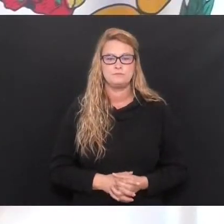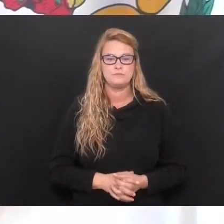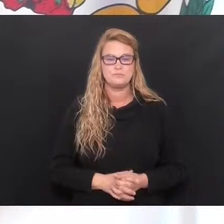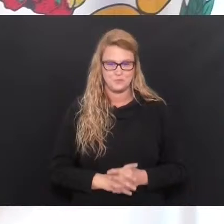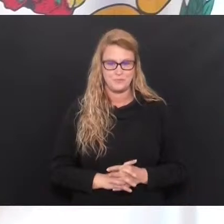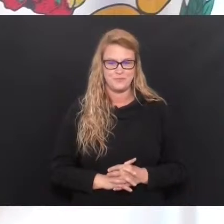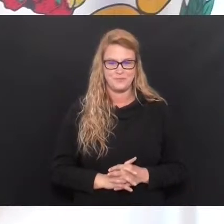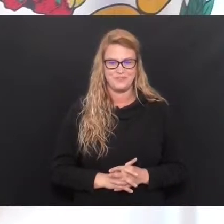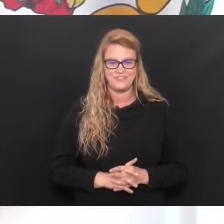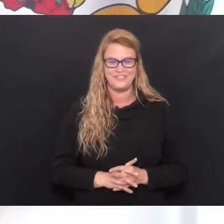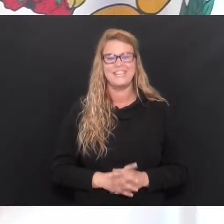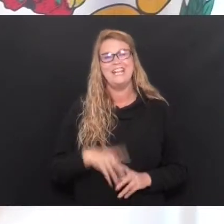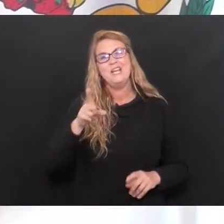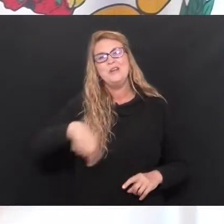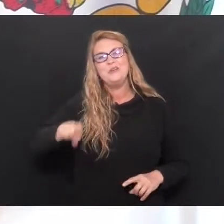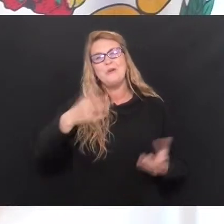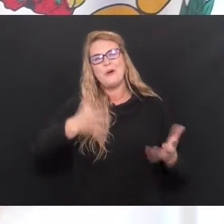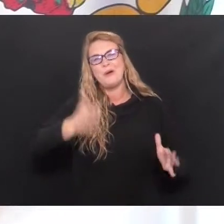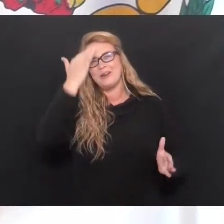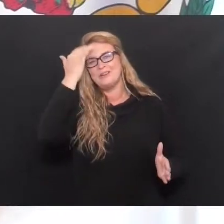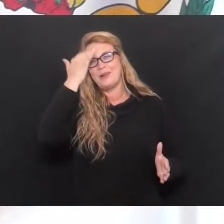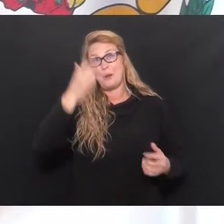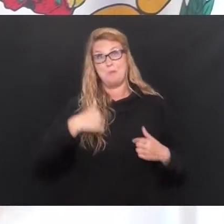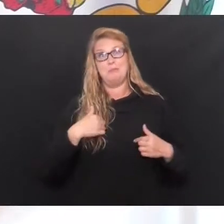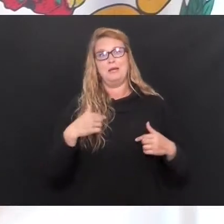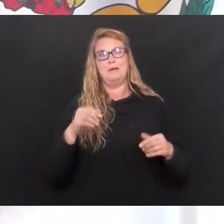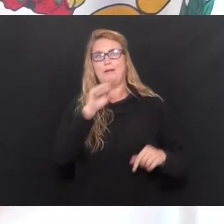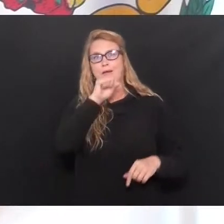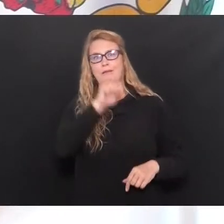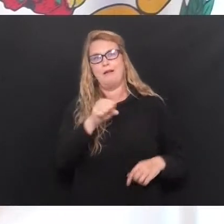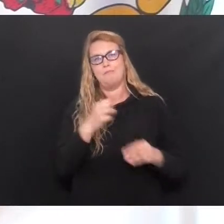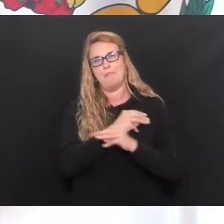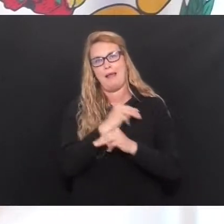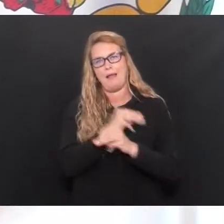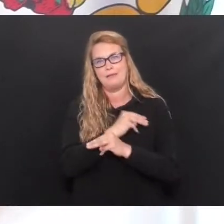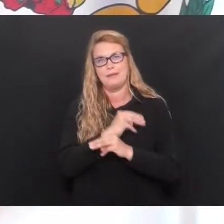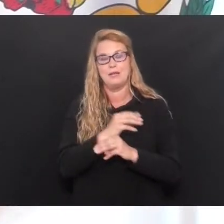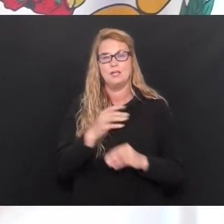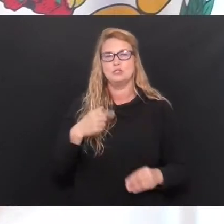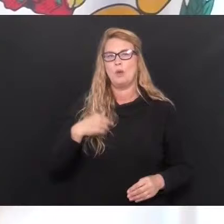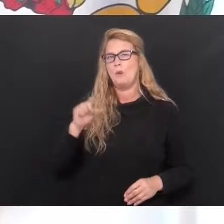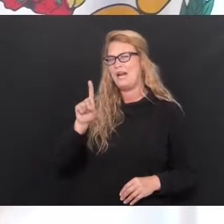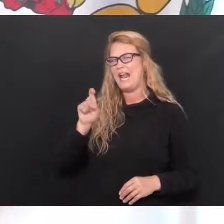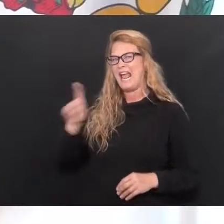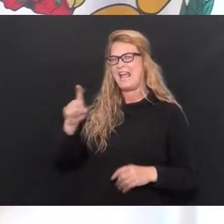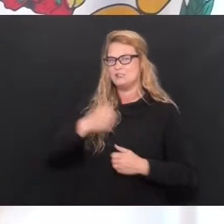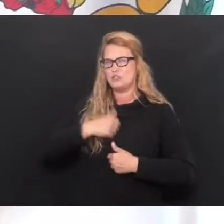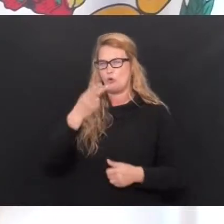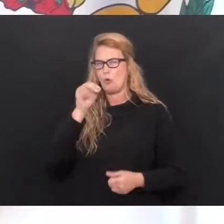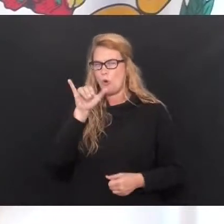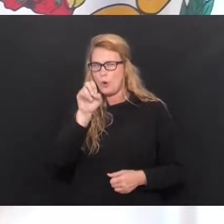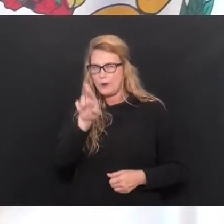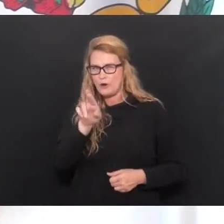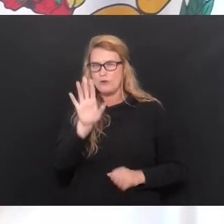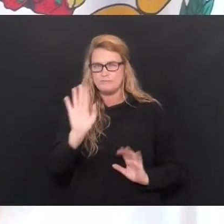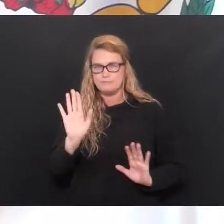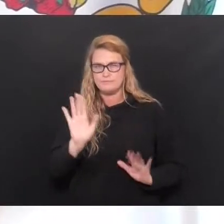Everyone knows I'm a math guy, and I got to ask a question to the general just one second. But